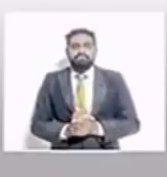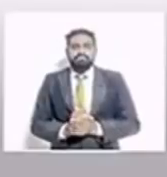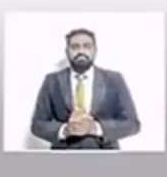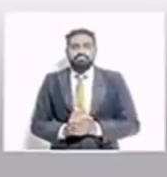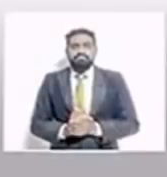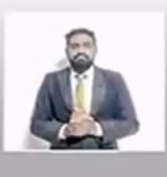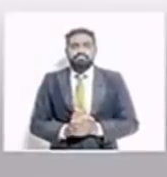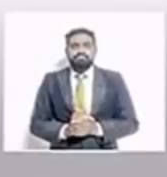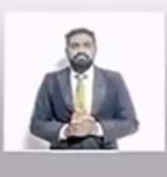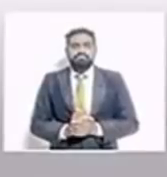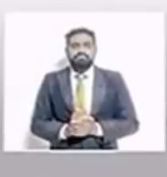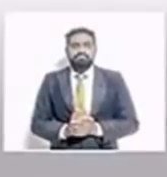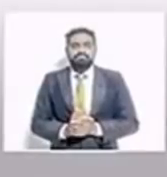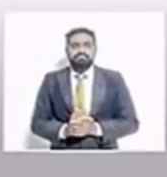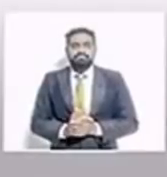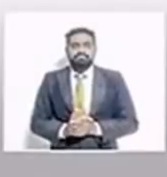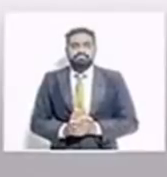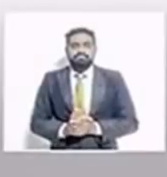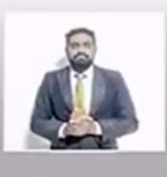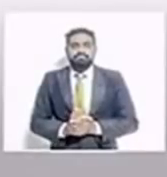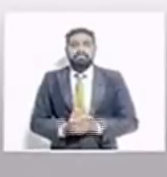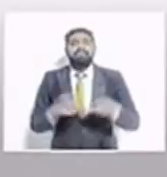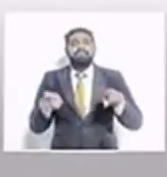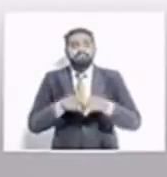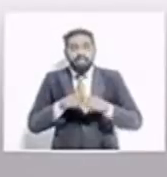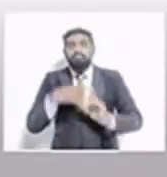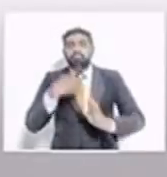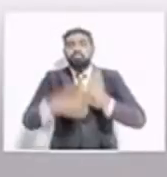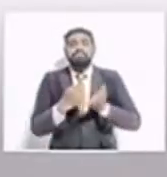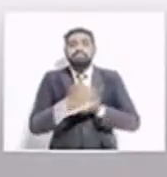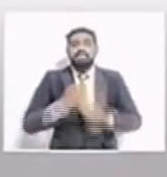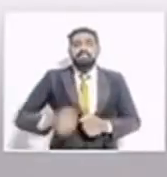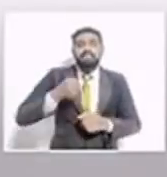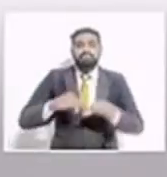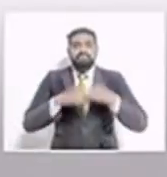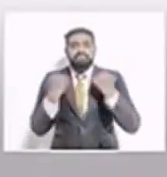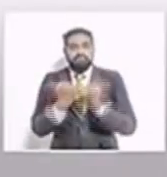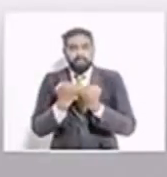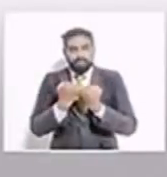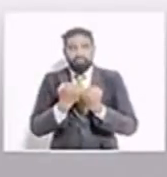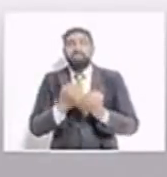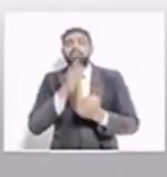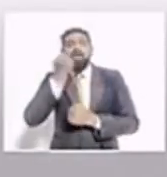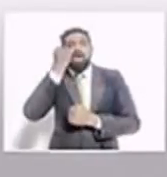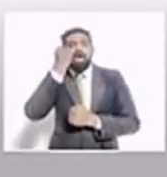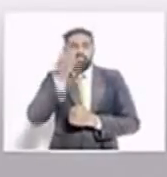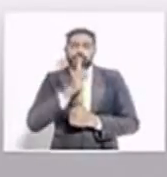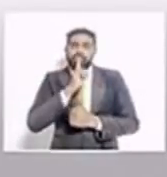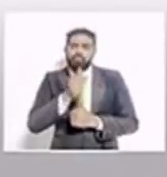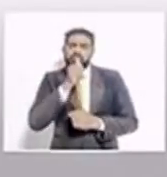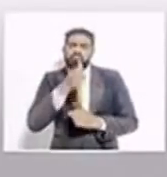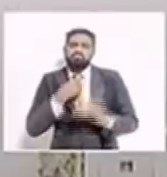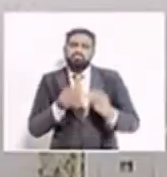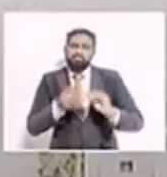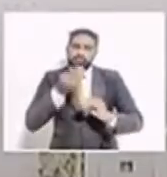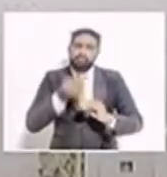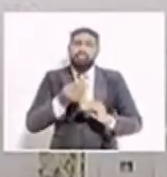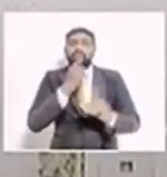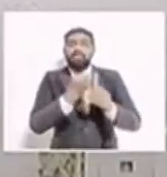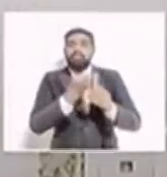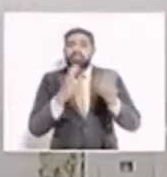Meanwhile, the All Ceylon three-wheel drivers trade union has decided to increase the fare for the first kilometer to 80 rupees.